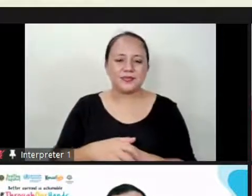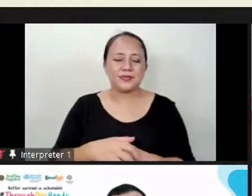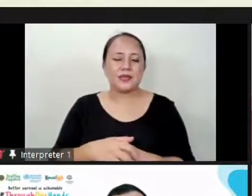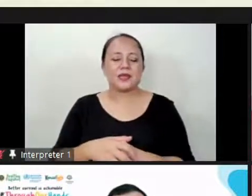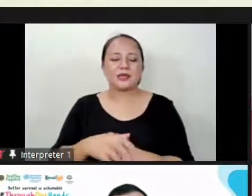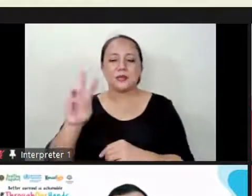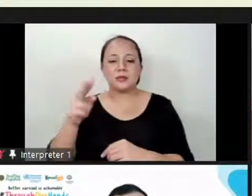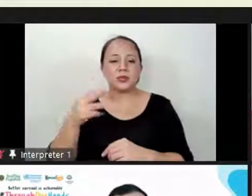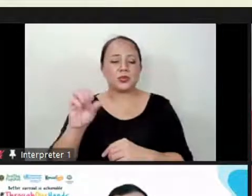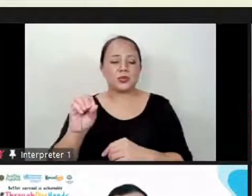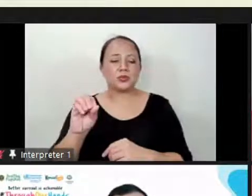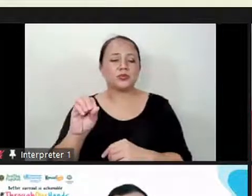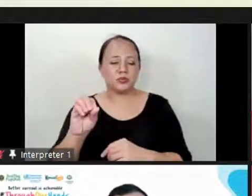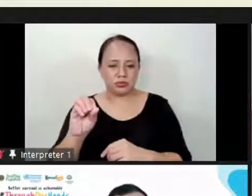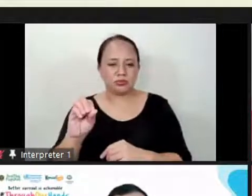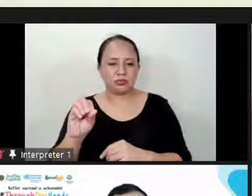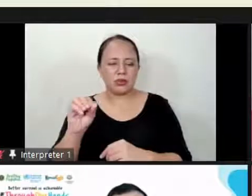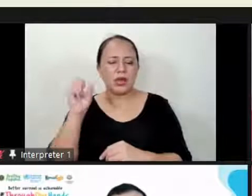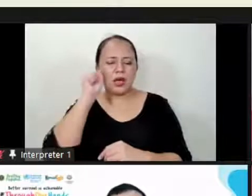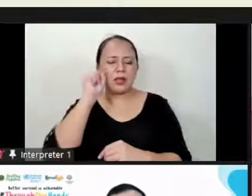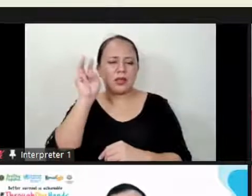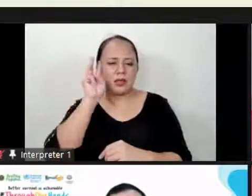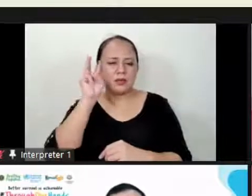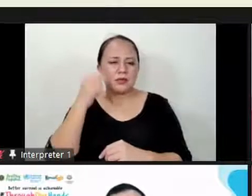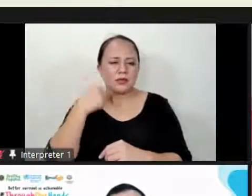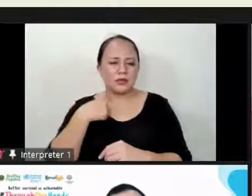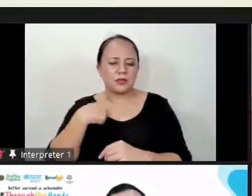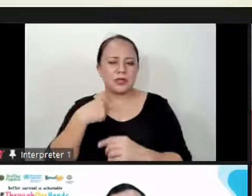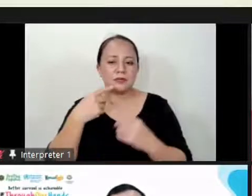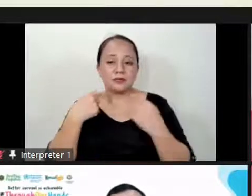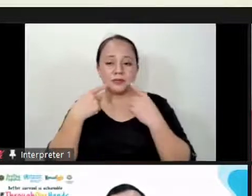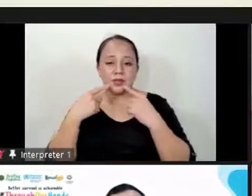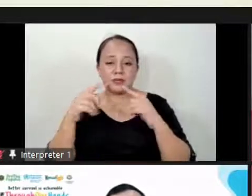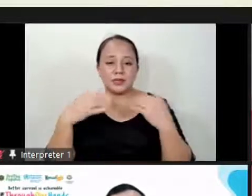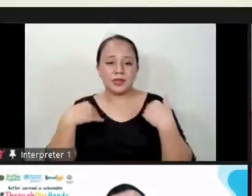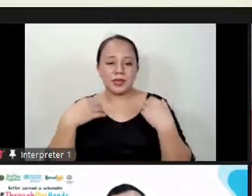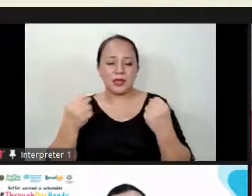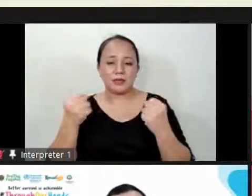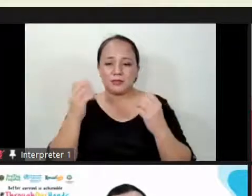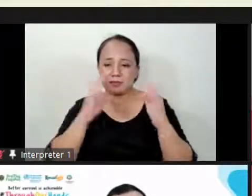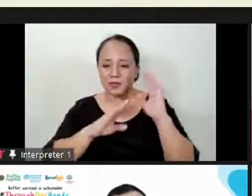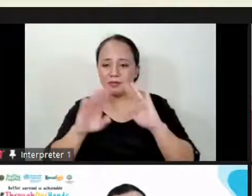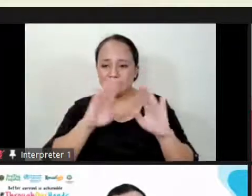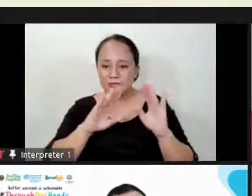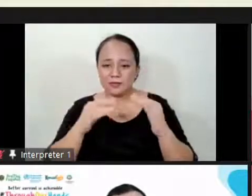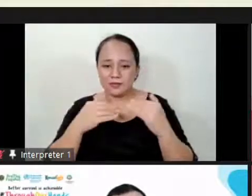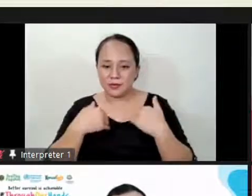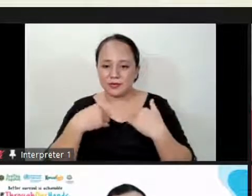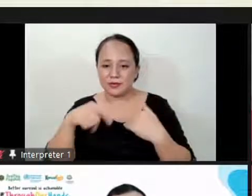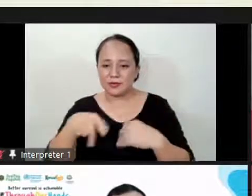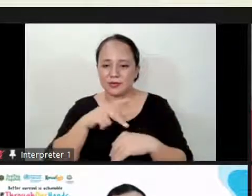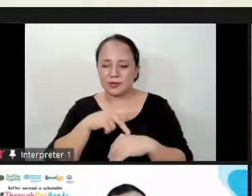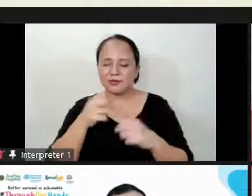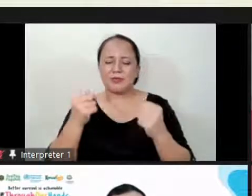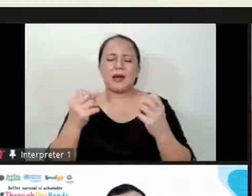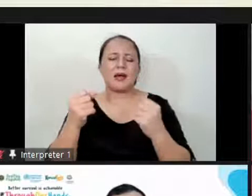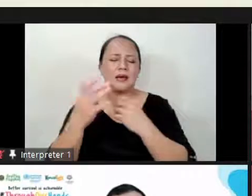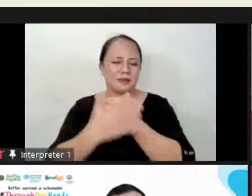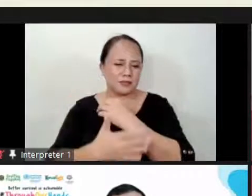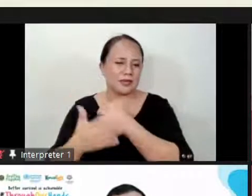WHO is aware that cancer is a growing public health problem affecting many